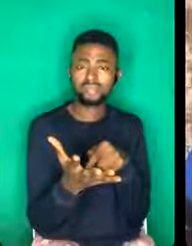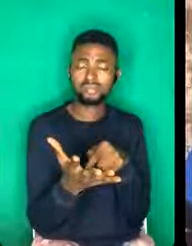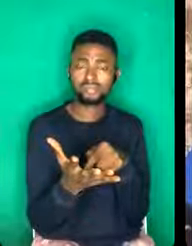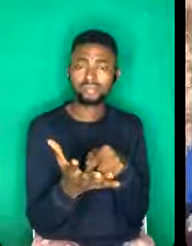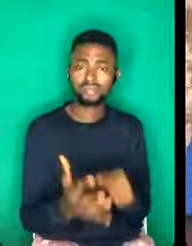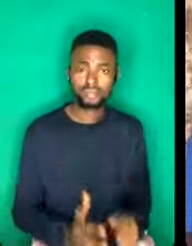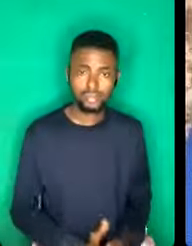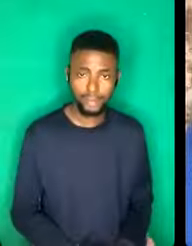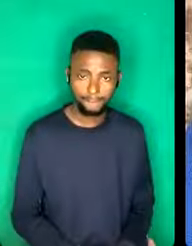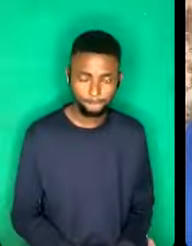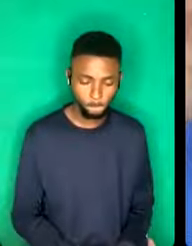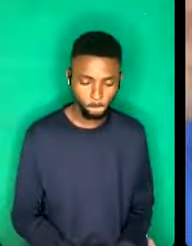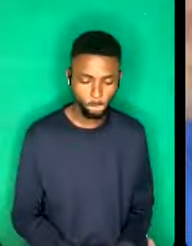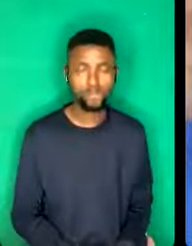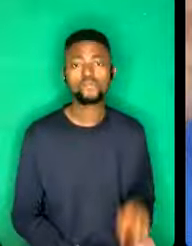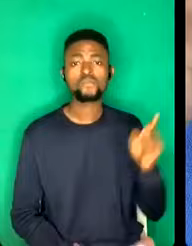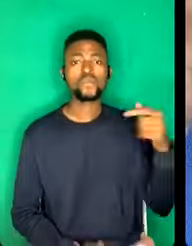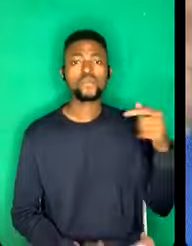I've encountered a lot.